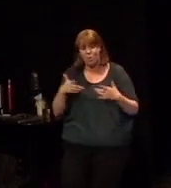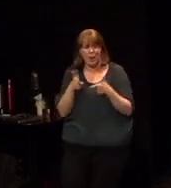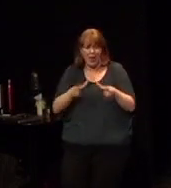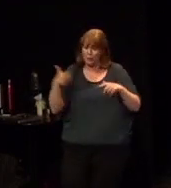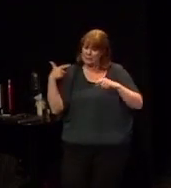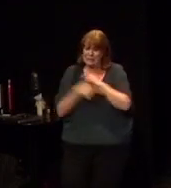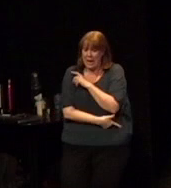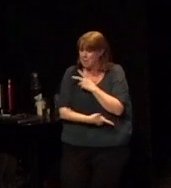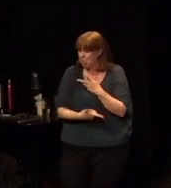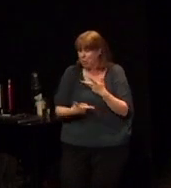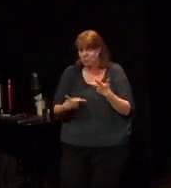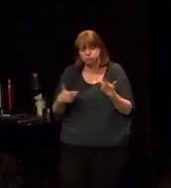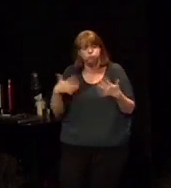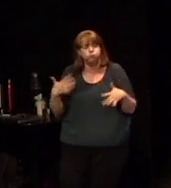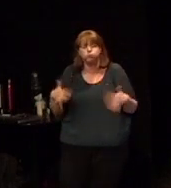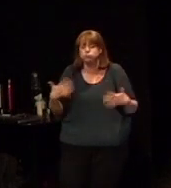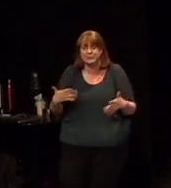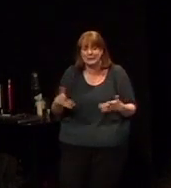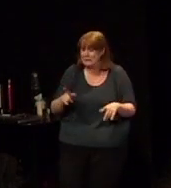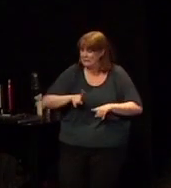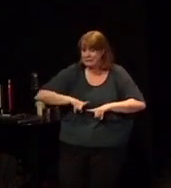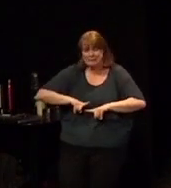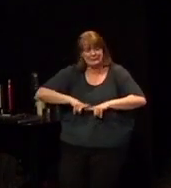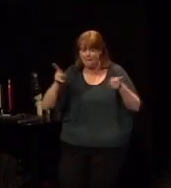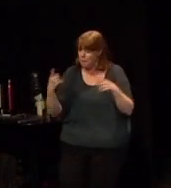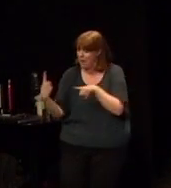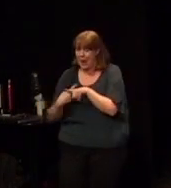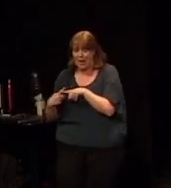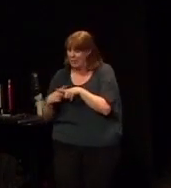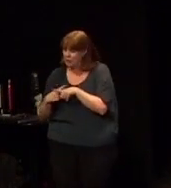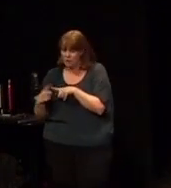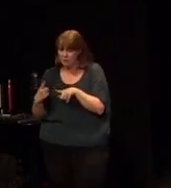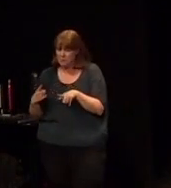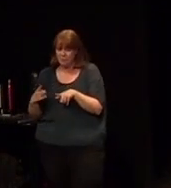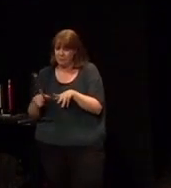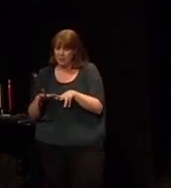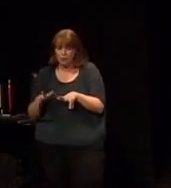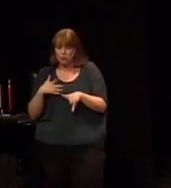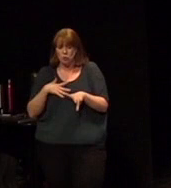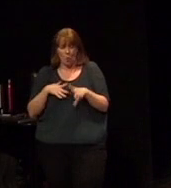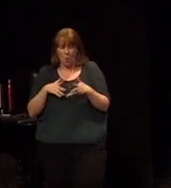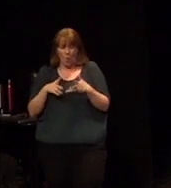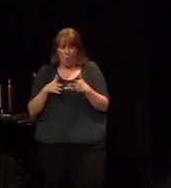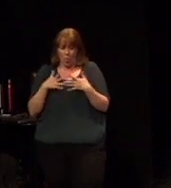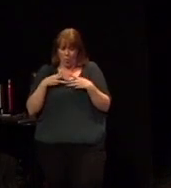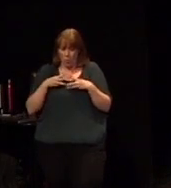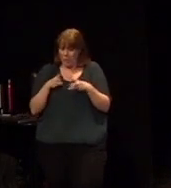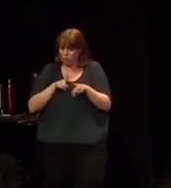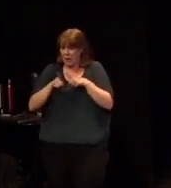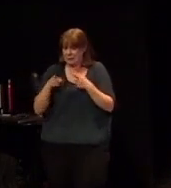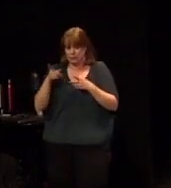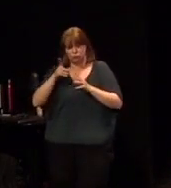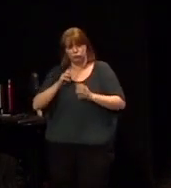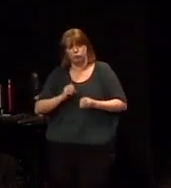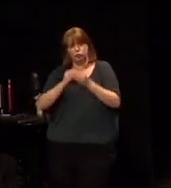that language can get to is nothing like English, because the way you can give me a soliloquy in English, and I'm like, yeah, you're struggling to create a visual